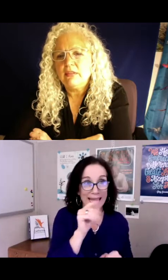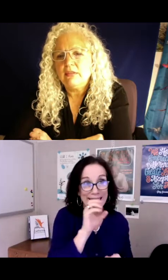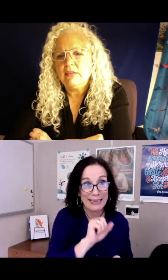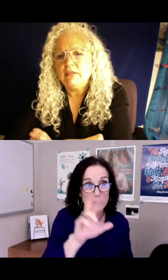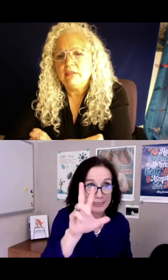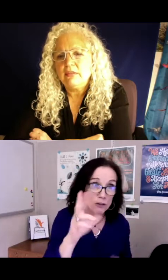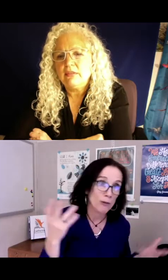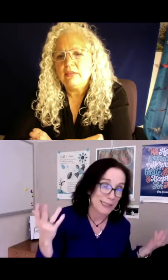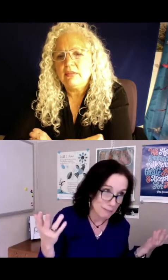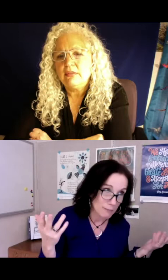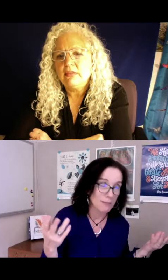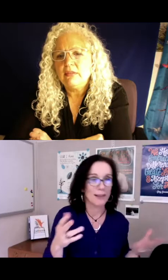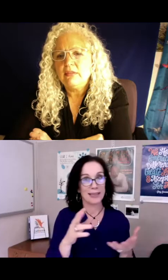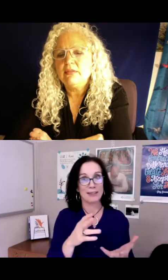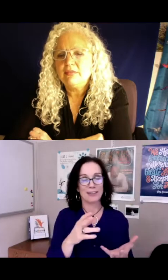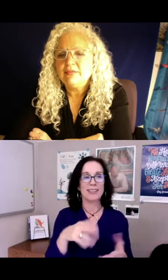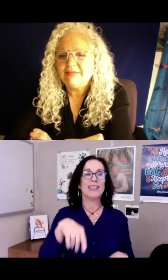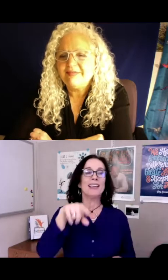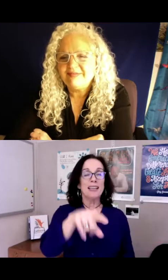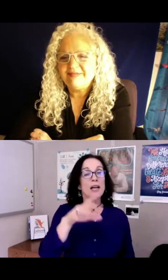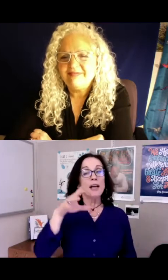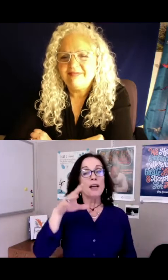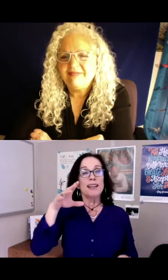grade level. You know, at age 3,